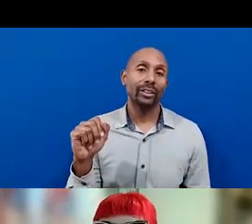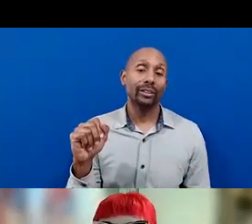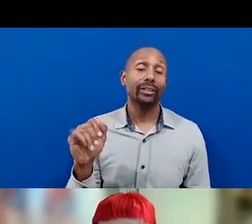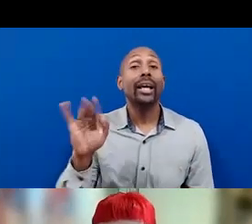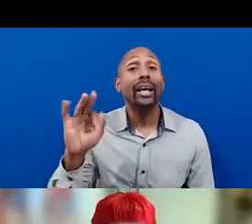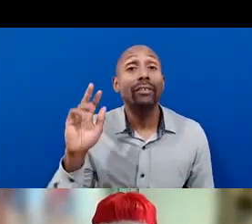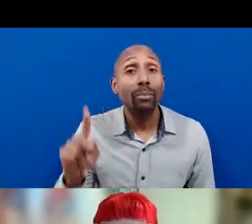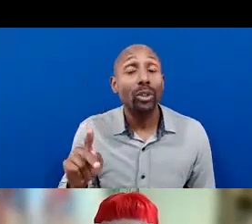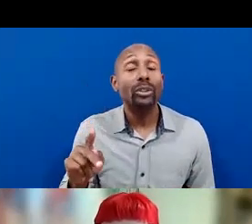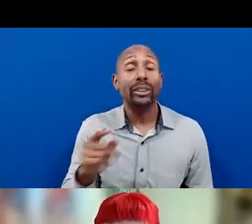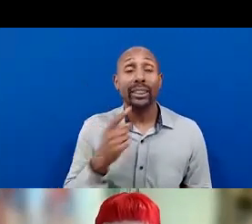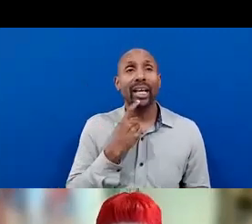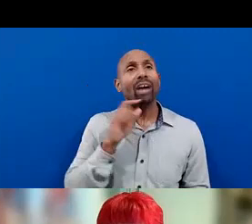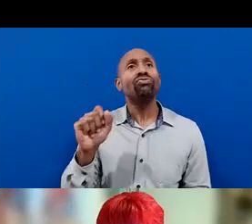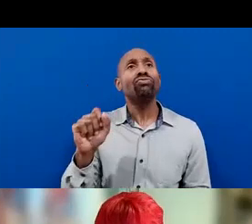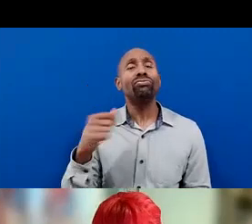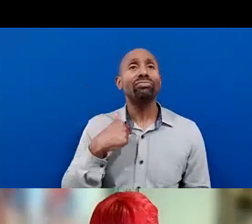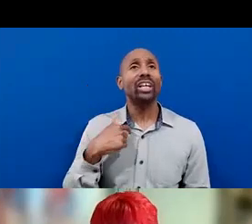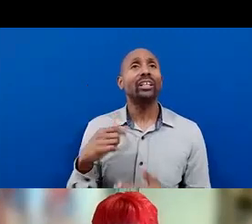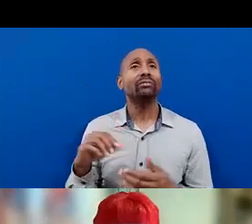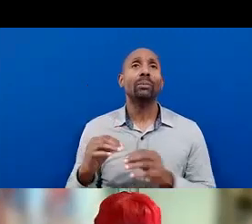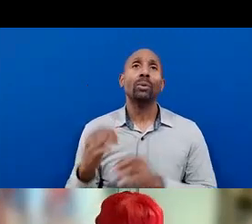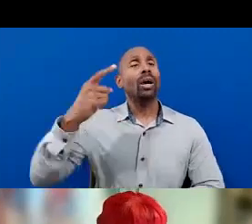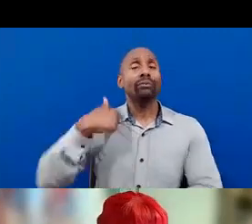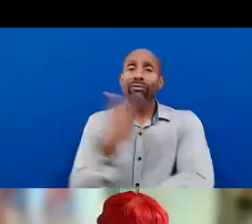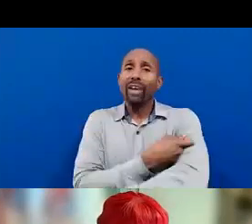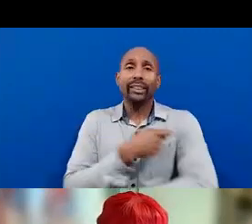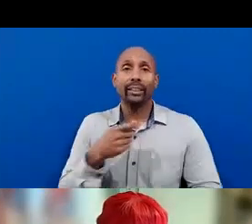please let them know that they are due for their boosters.